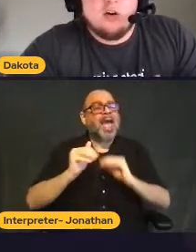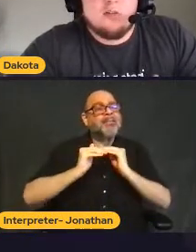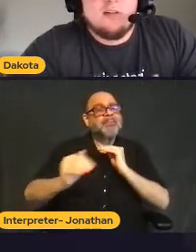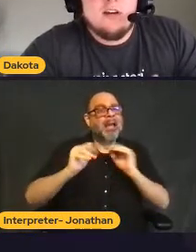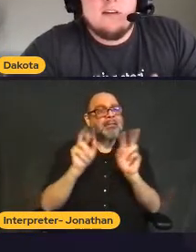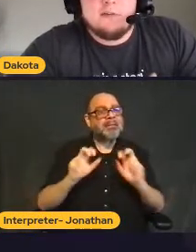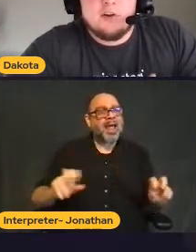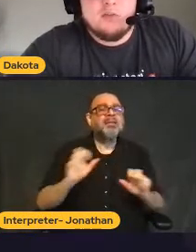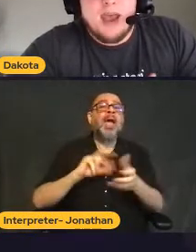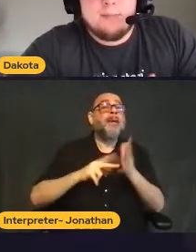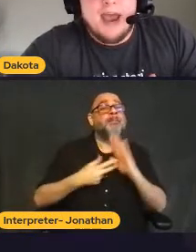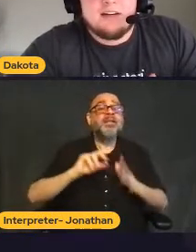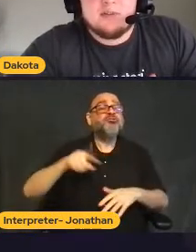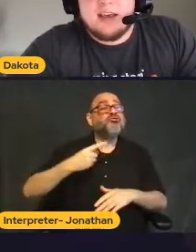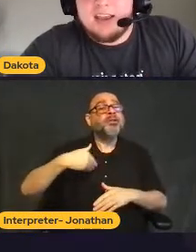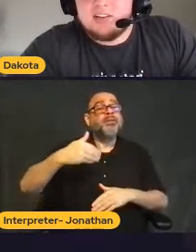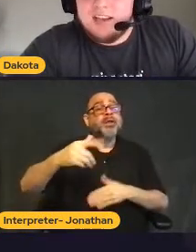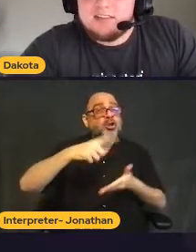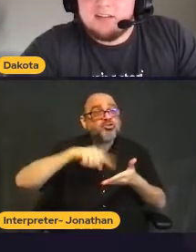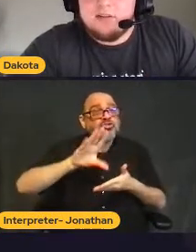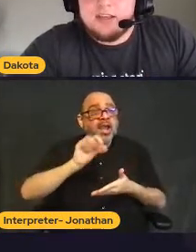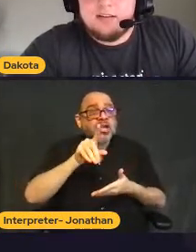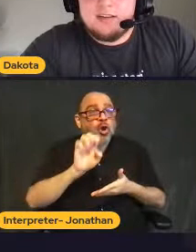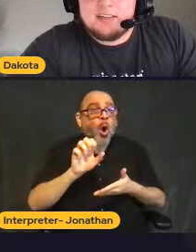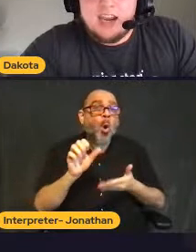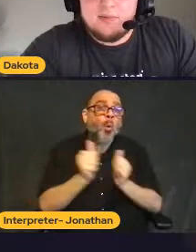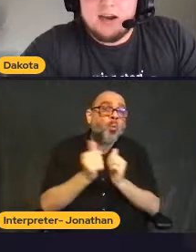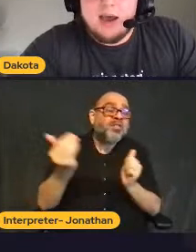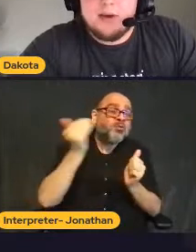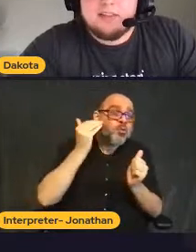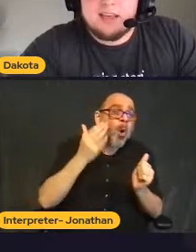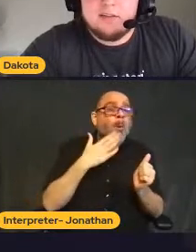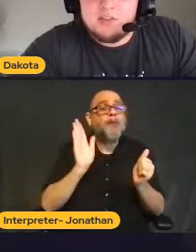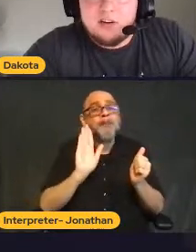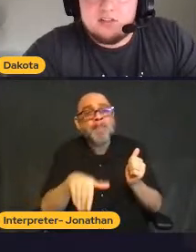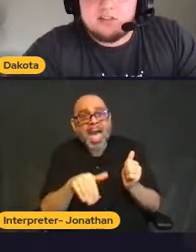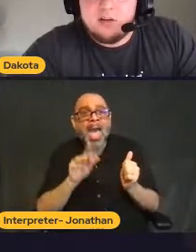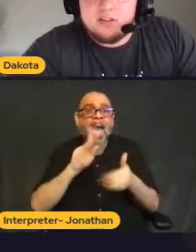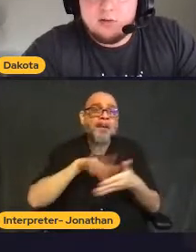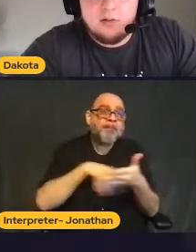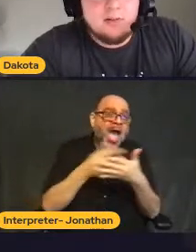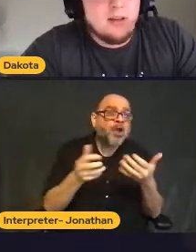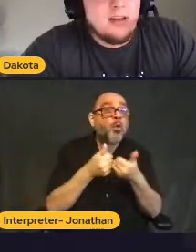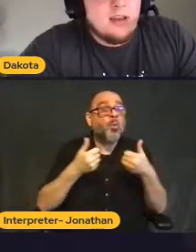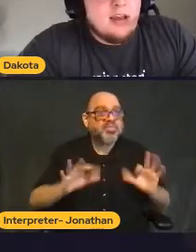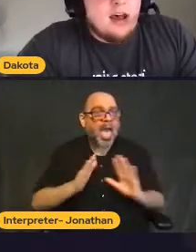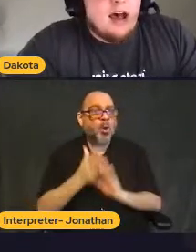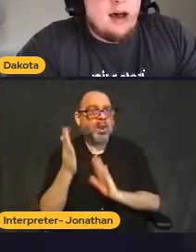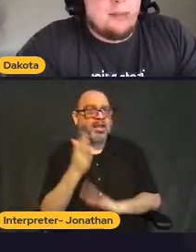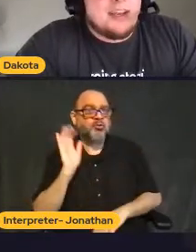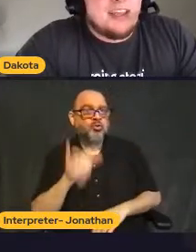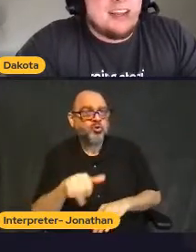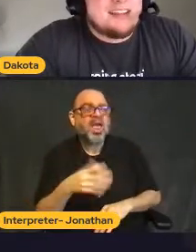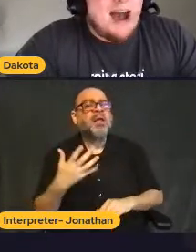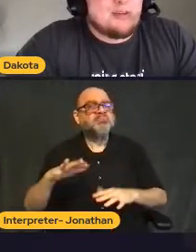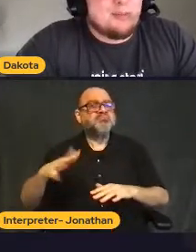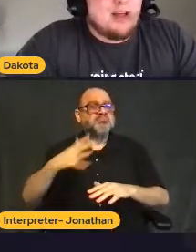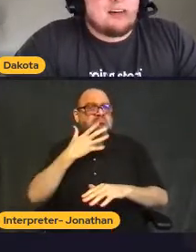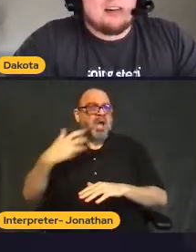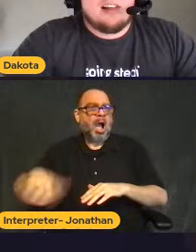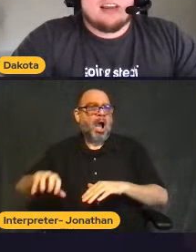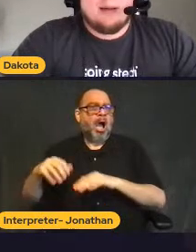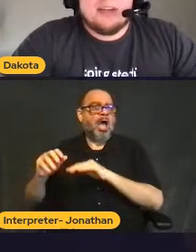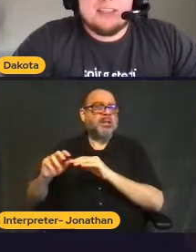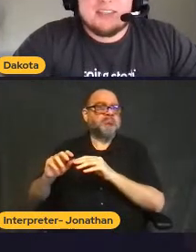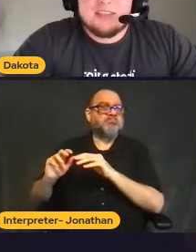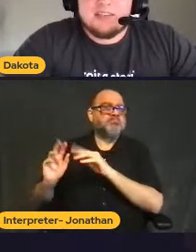checking code for known bad patterns without actually executing it. And it's kind of been a hot button thing in infrastructure as code in general. And an adoption